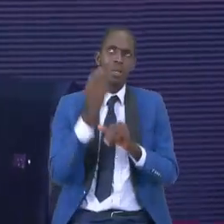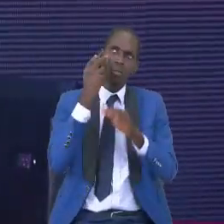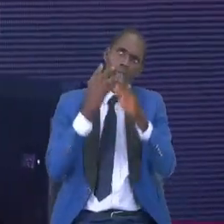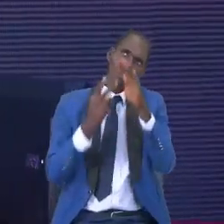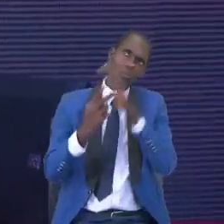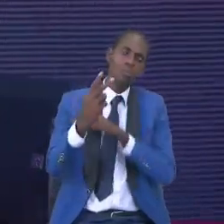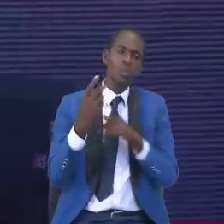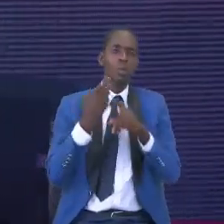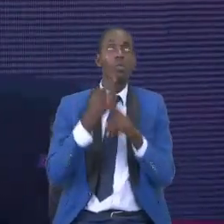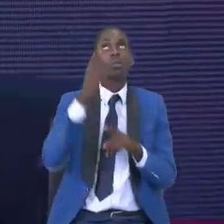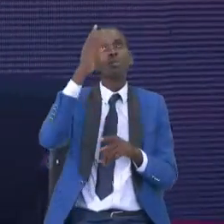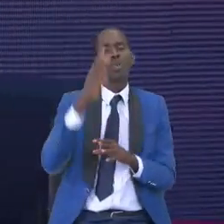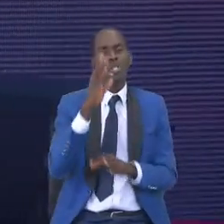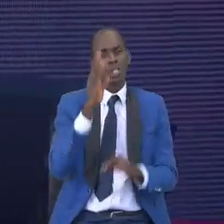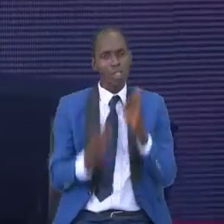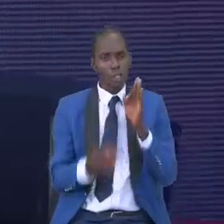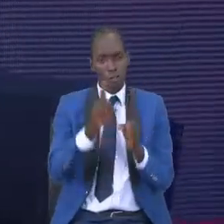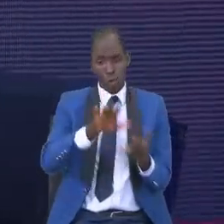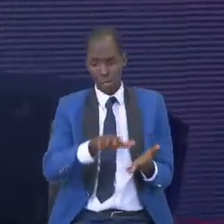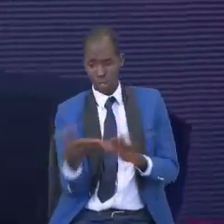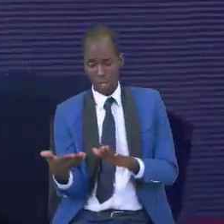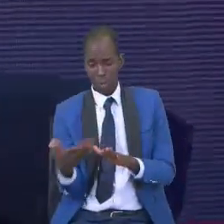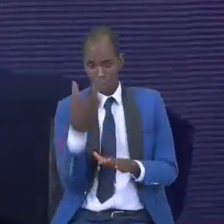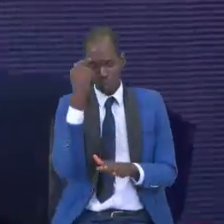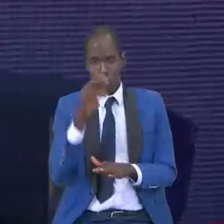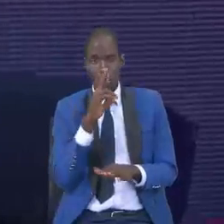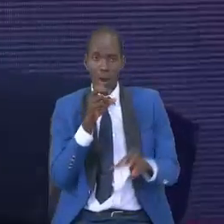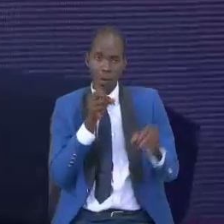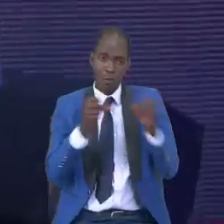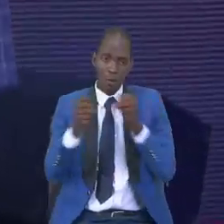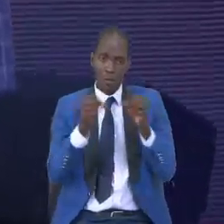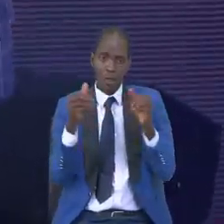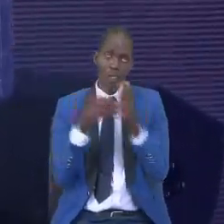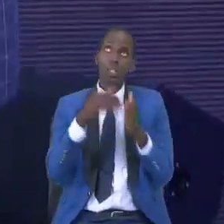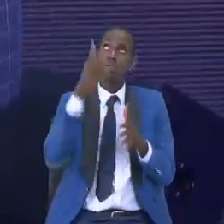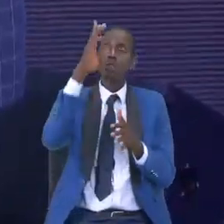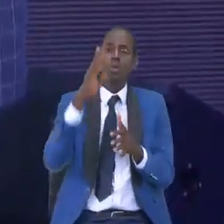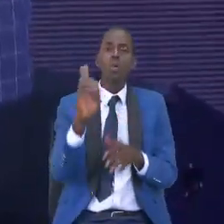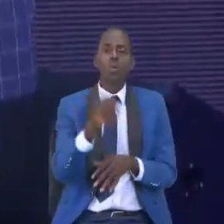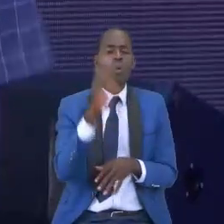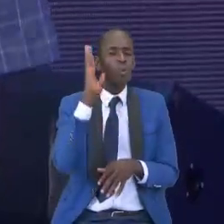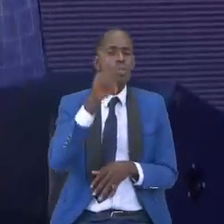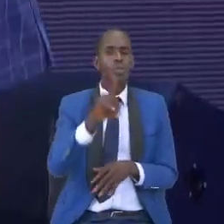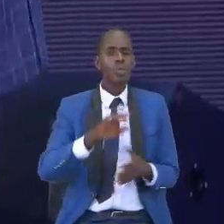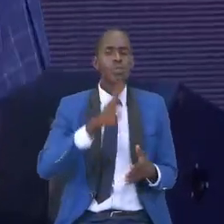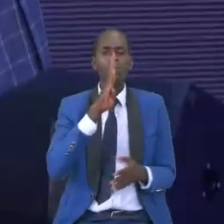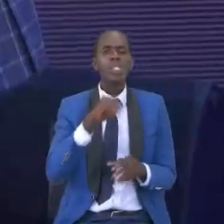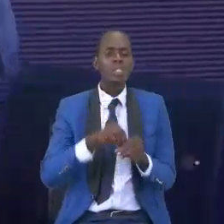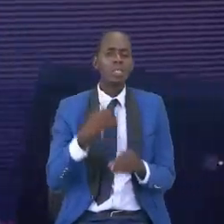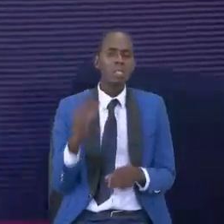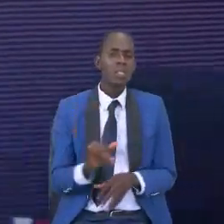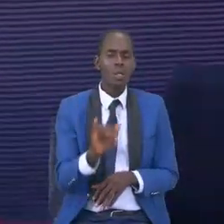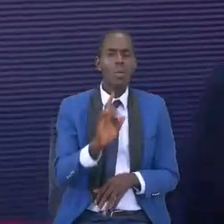God, where will you spend eternity? He was blind, he was deaf, and was dumb, and was